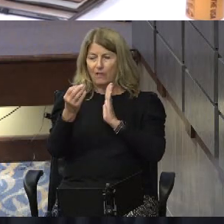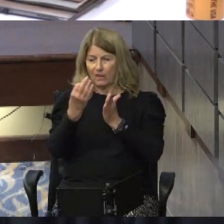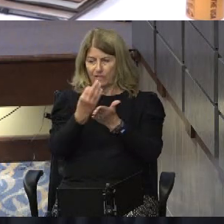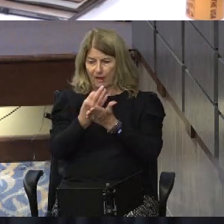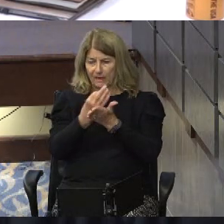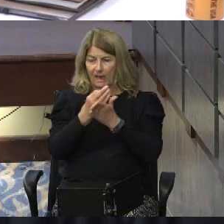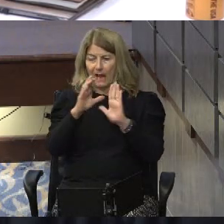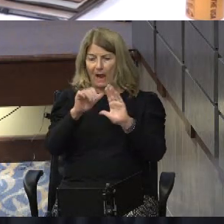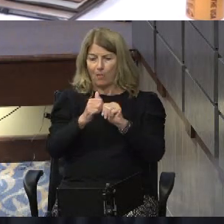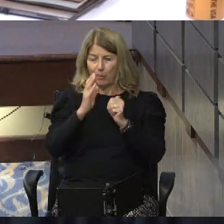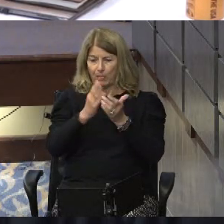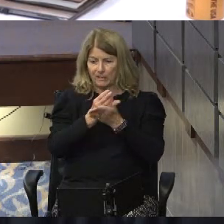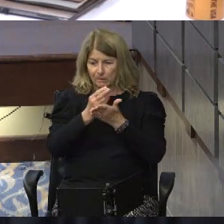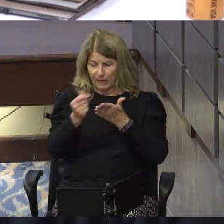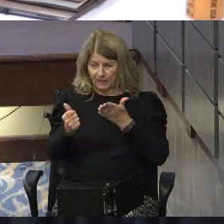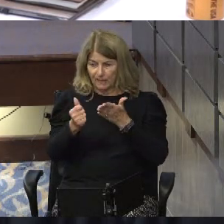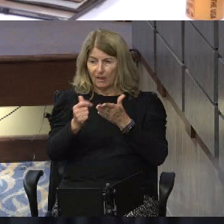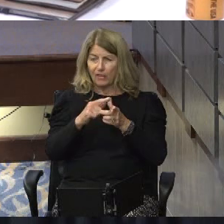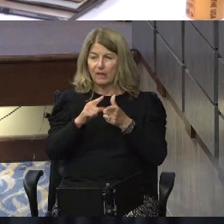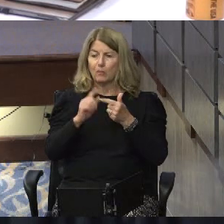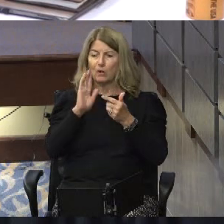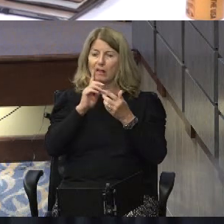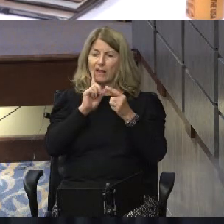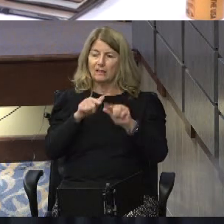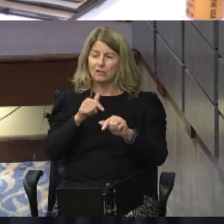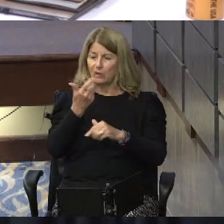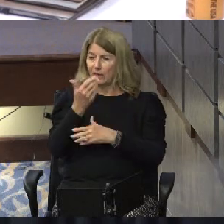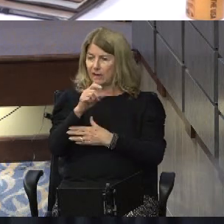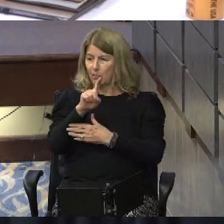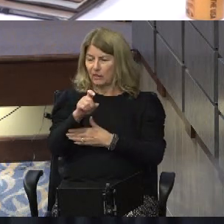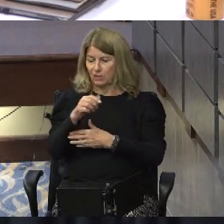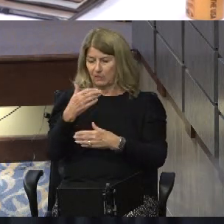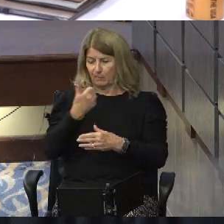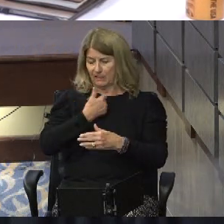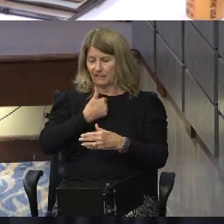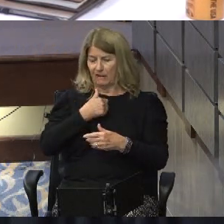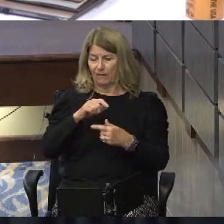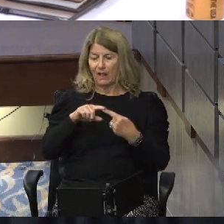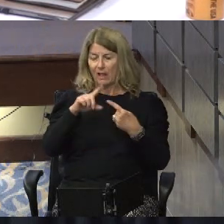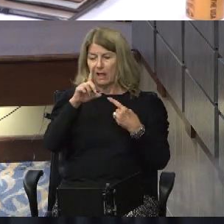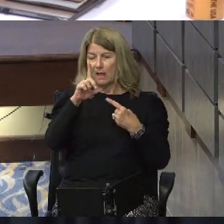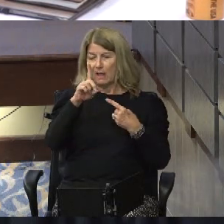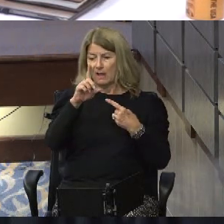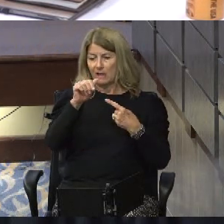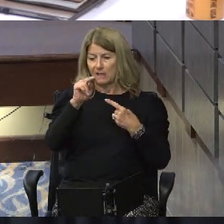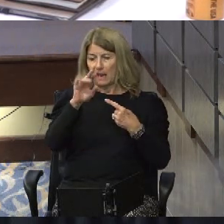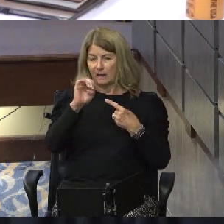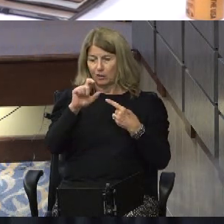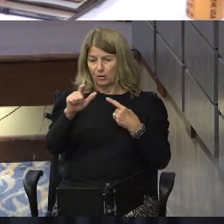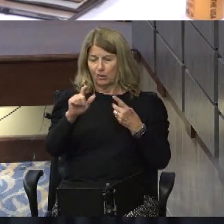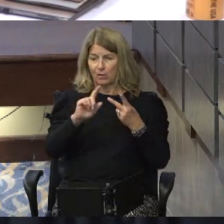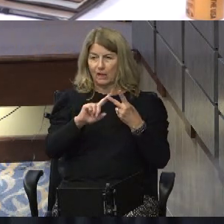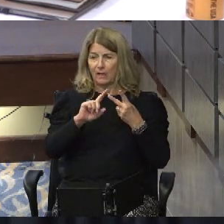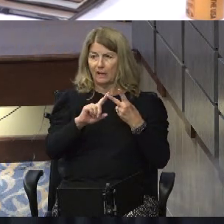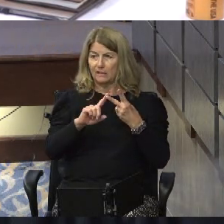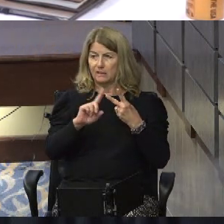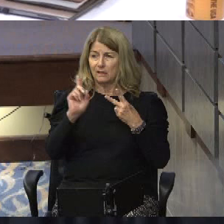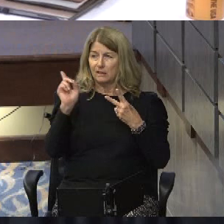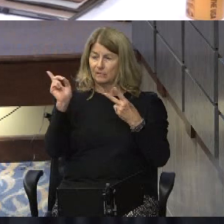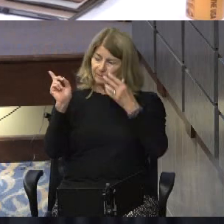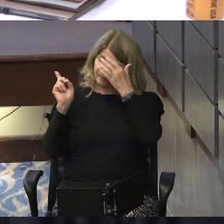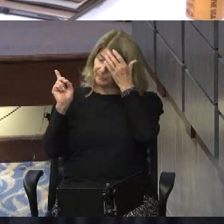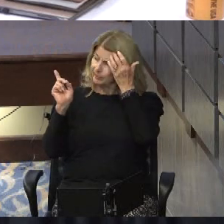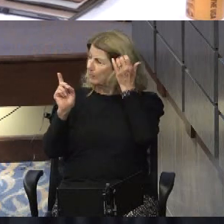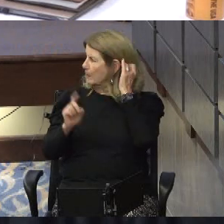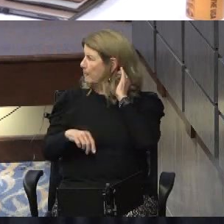will be spent, and then we'll entertain any questions that you might have. I'm Daniel, and this is Baron. By the way, I'm with Baker Tilly. Baron, if you want to introduce yourself. Yes, I'm